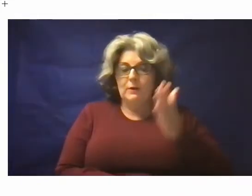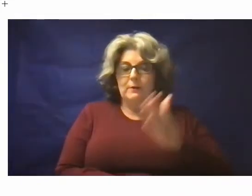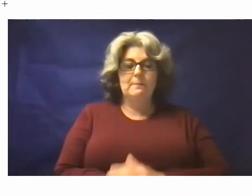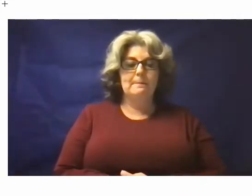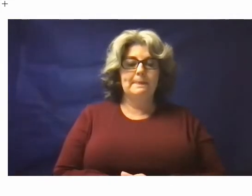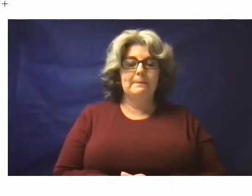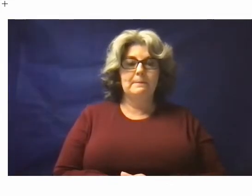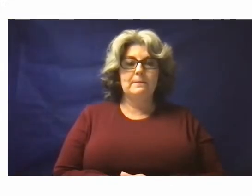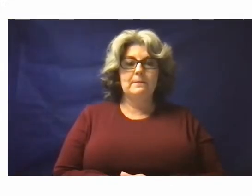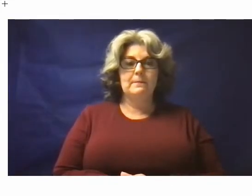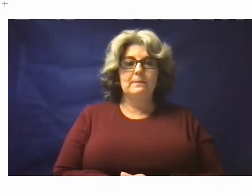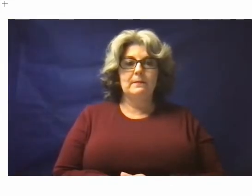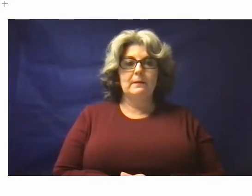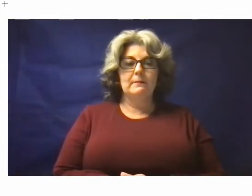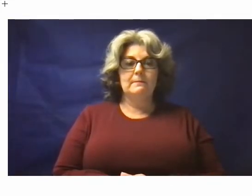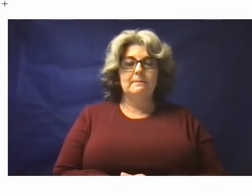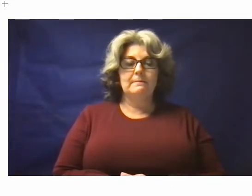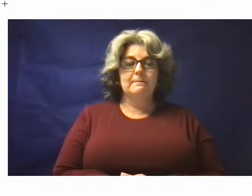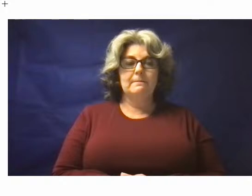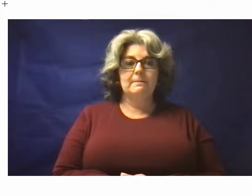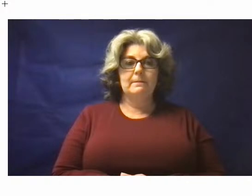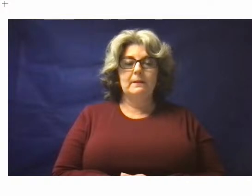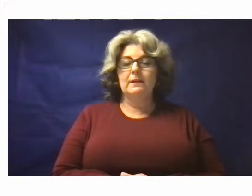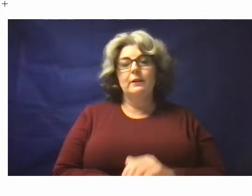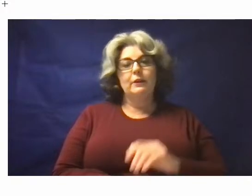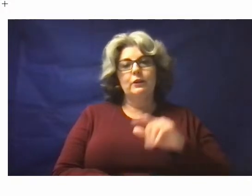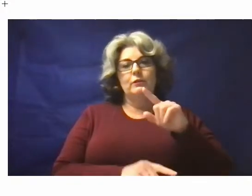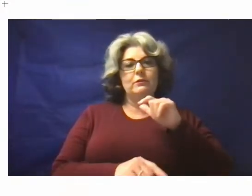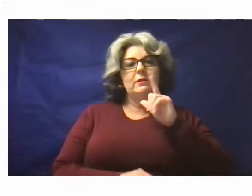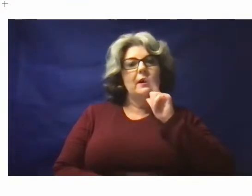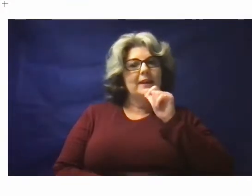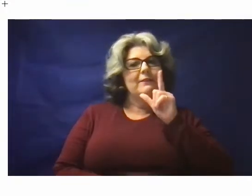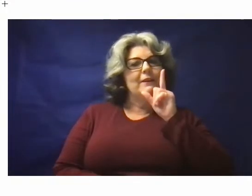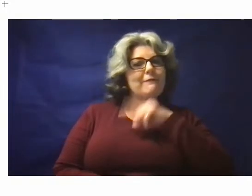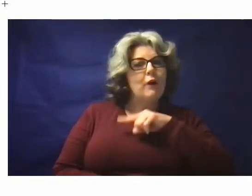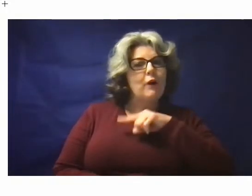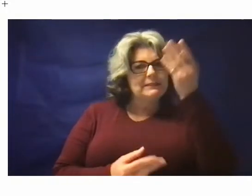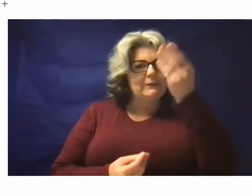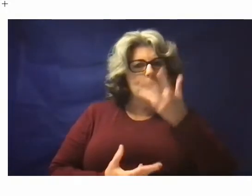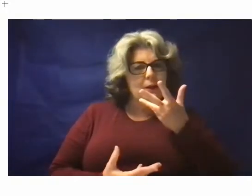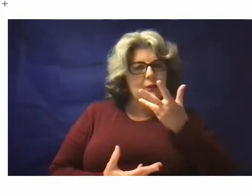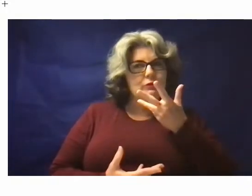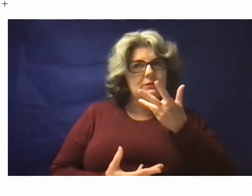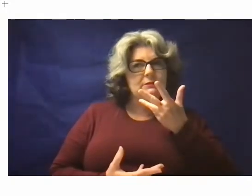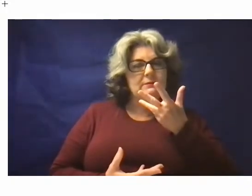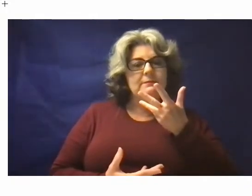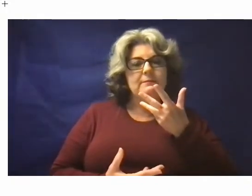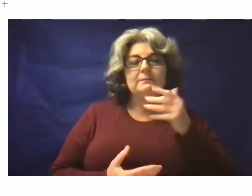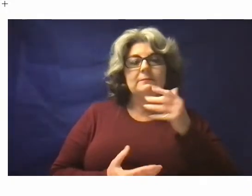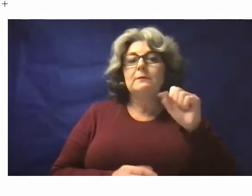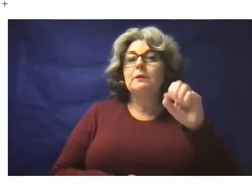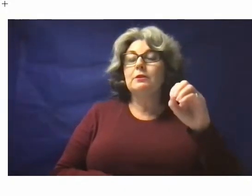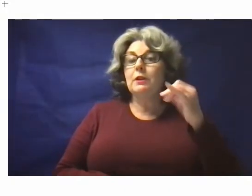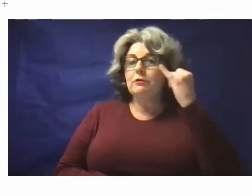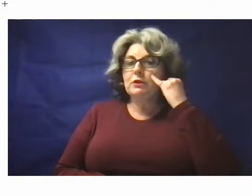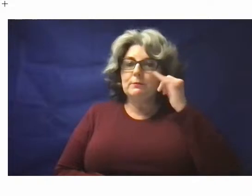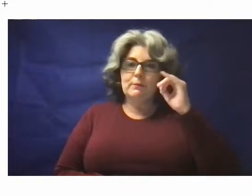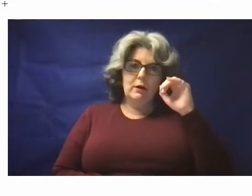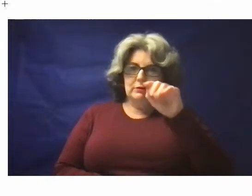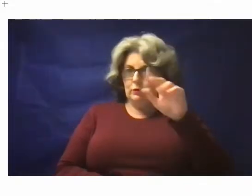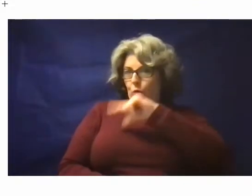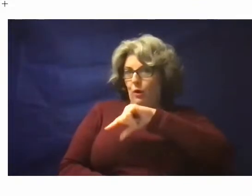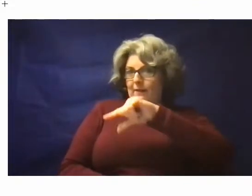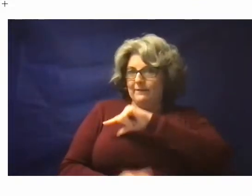order to discourage you from providing false or fraudulent information. So when you're looking at the